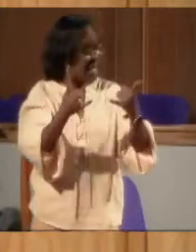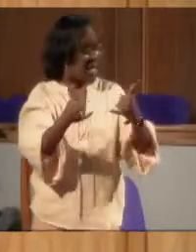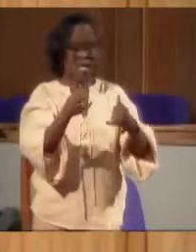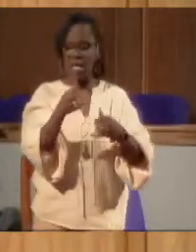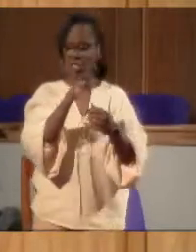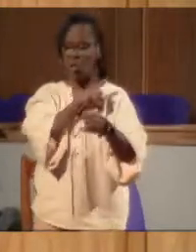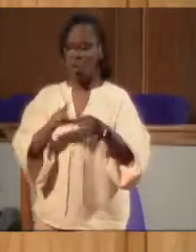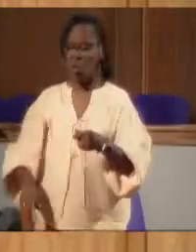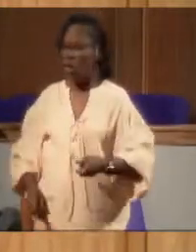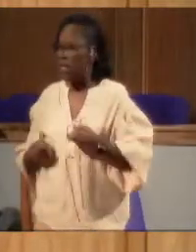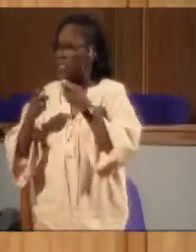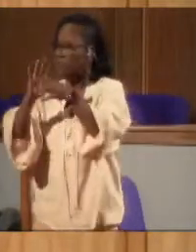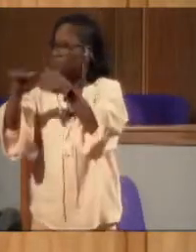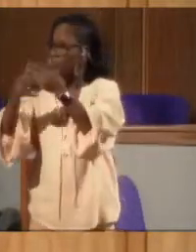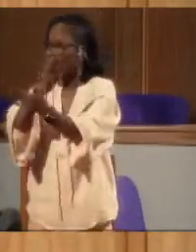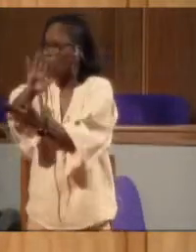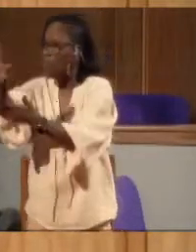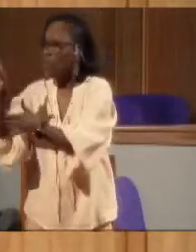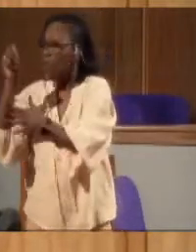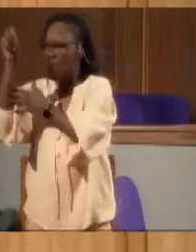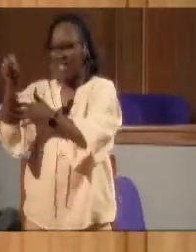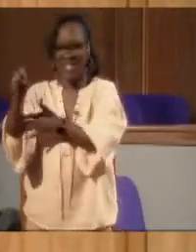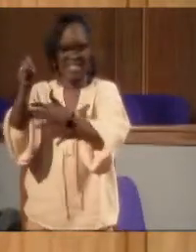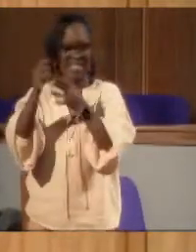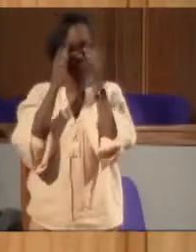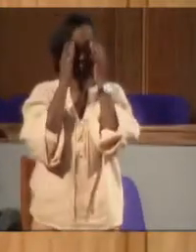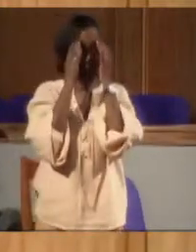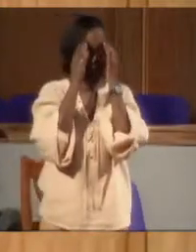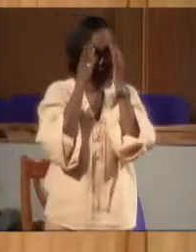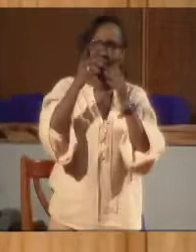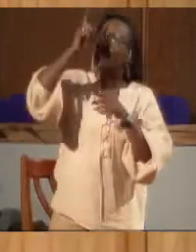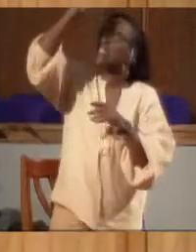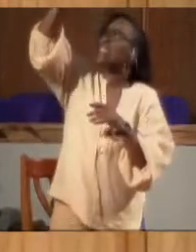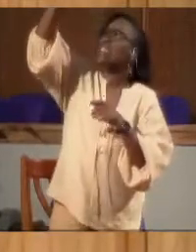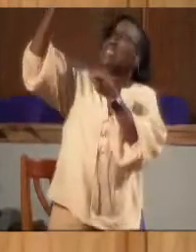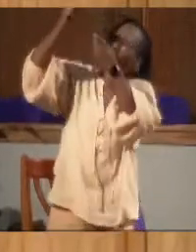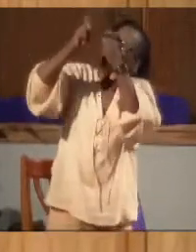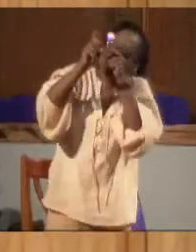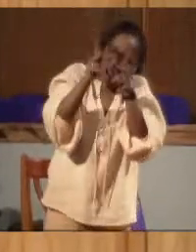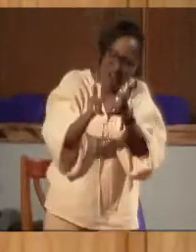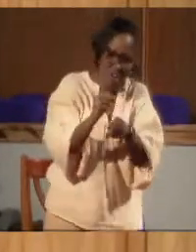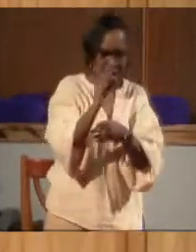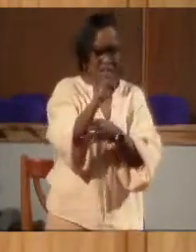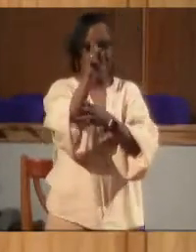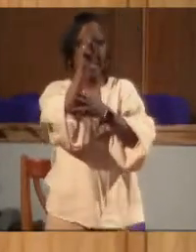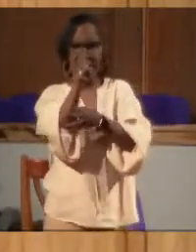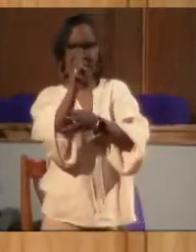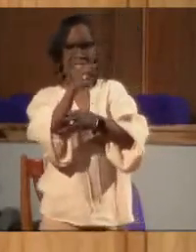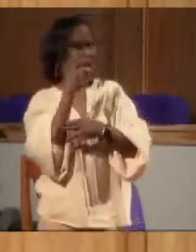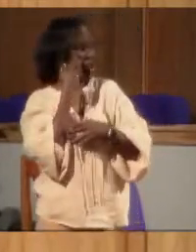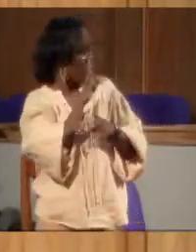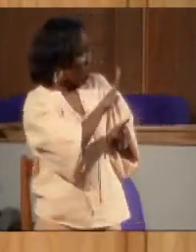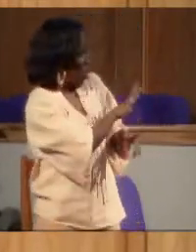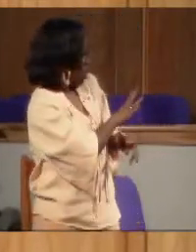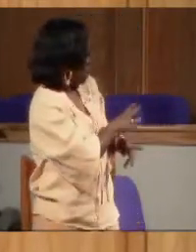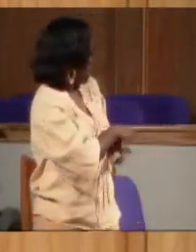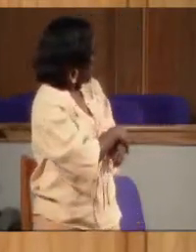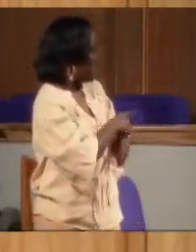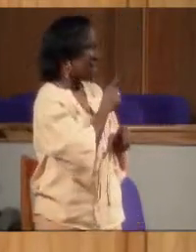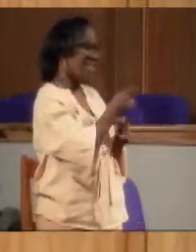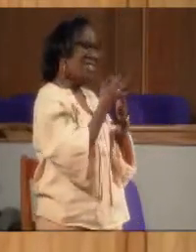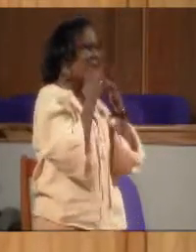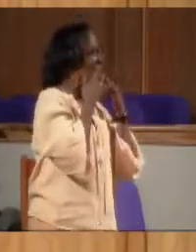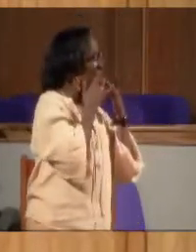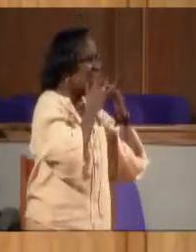of your needs? I dare you to touch yourself. Say, he's a provider of needs. Matter of fact, look at your neighbor. Say, he's a